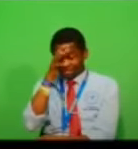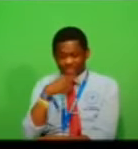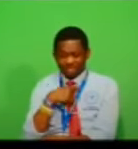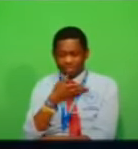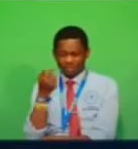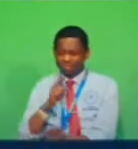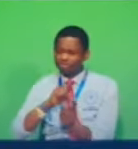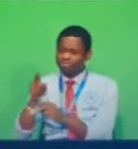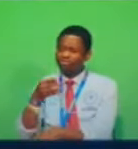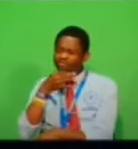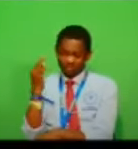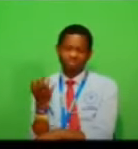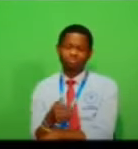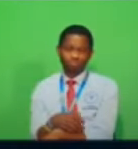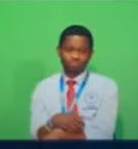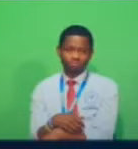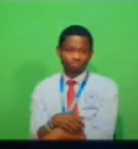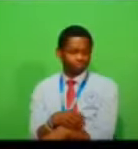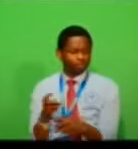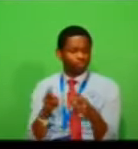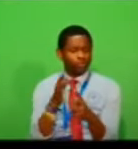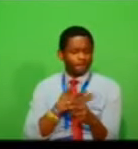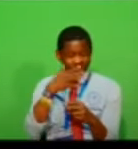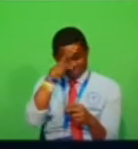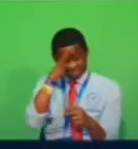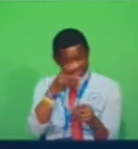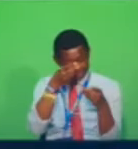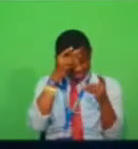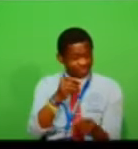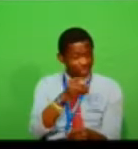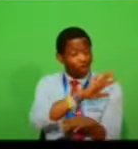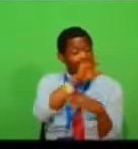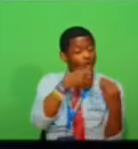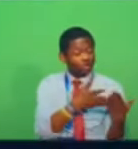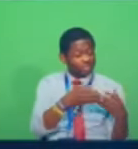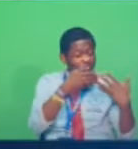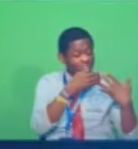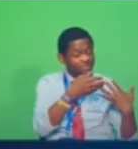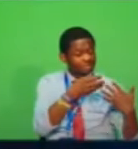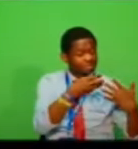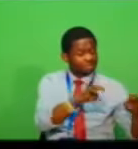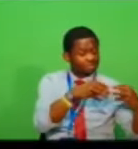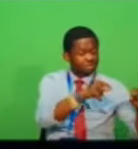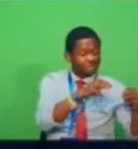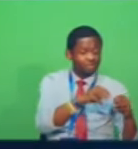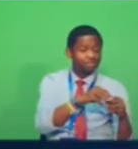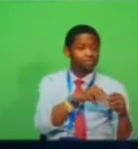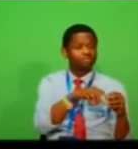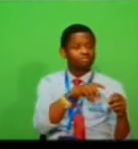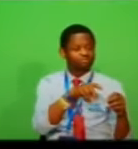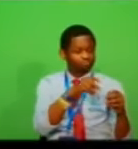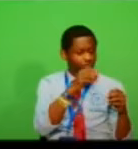his items as a photographer and then went into farming. Unfortunately, one